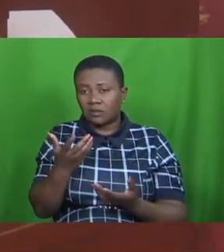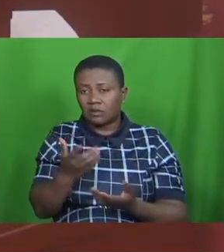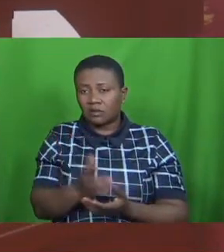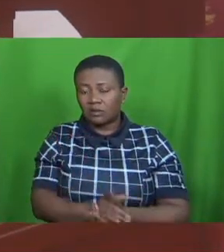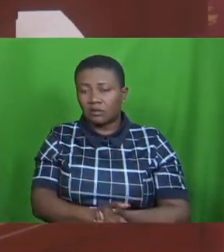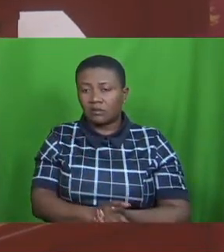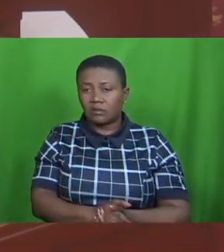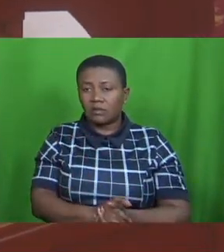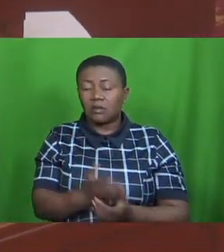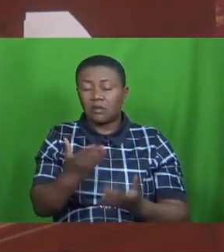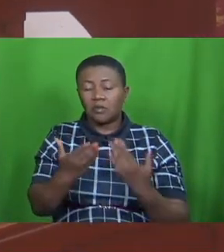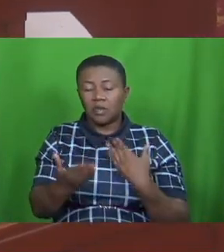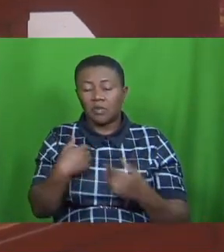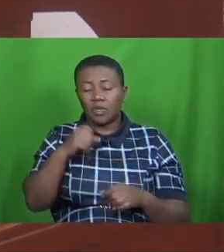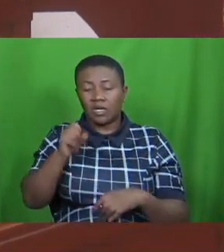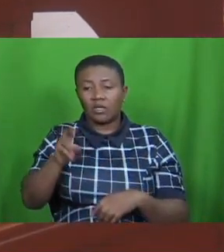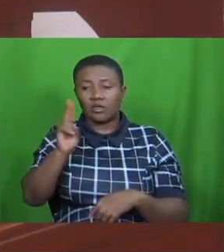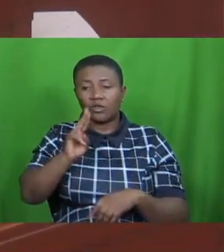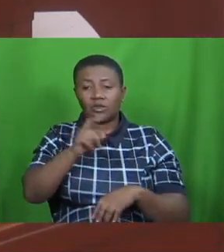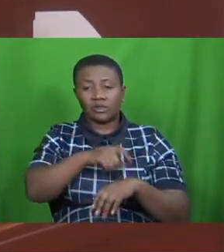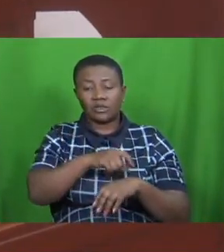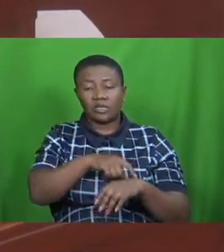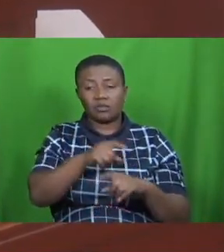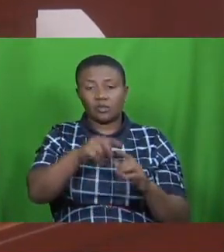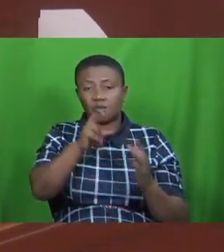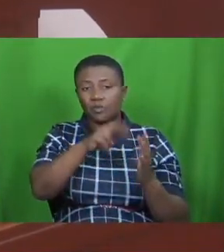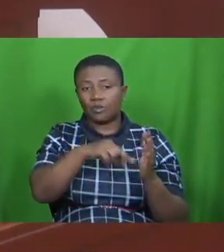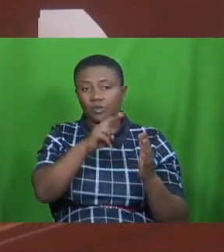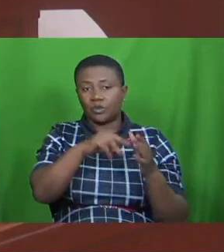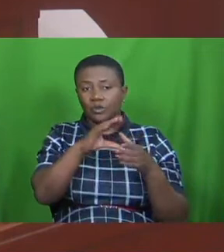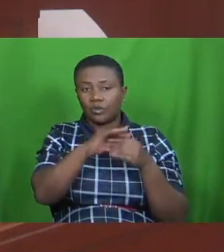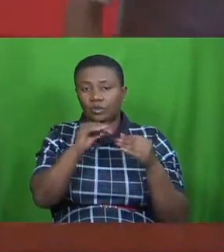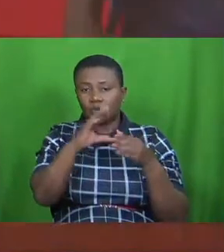statement. Thank you, Mr. Speaker.